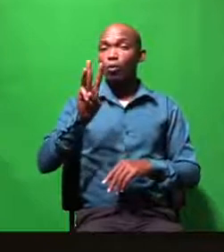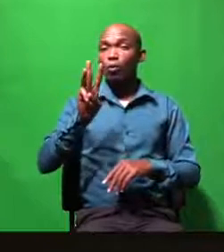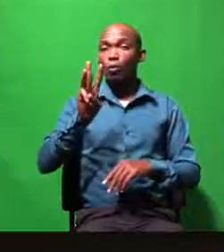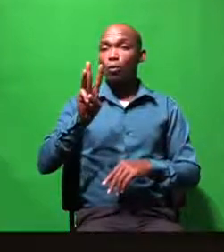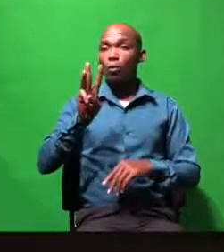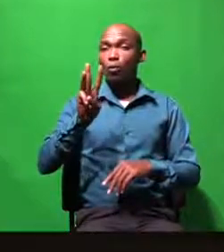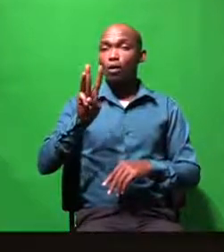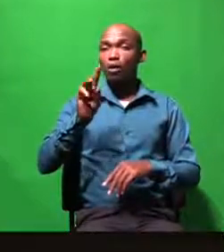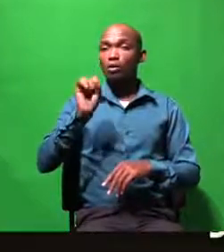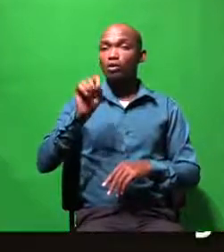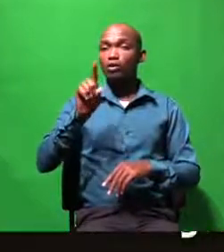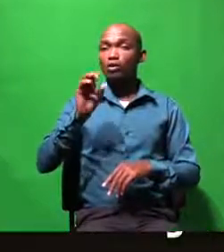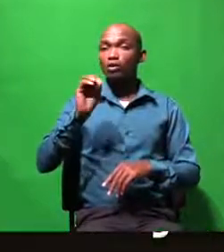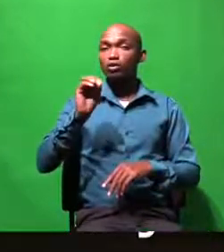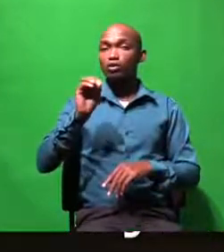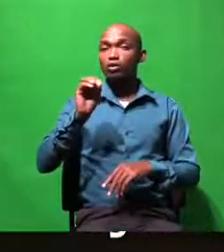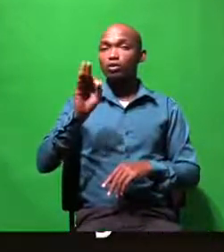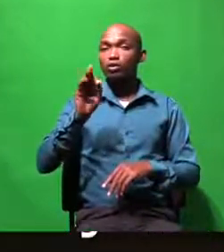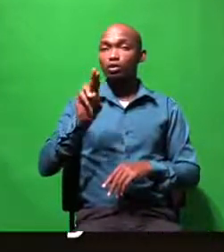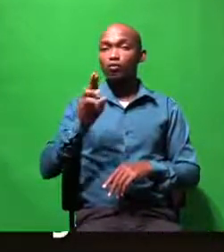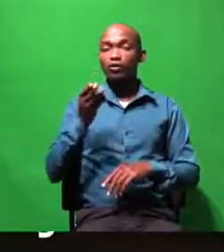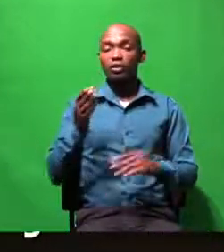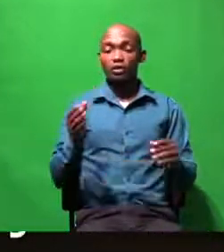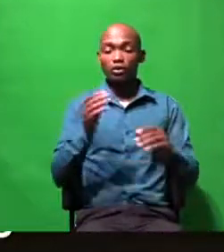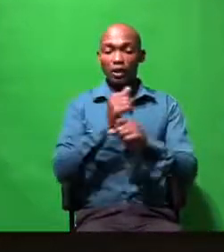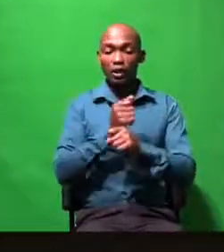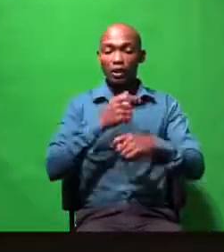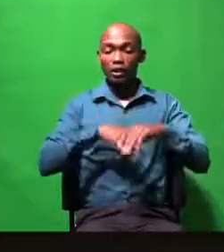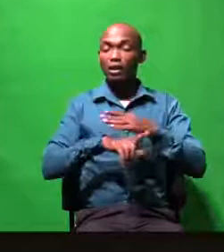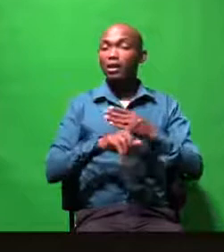Rudolph. This is available in Kenya.